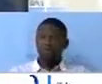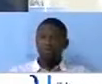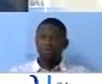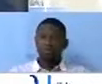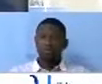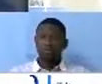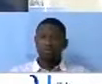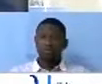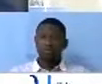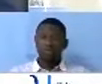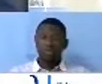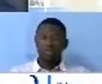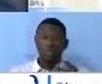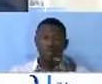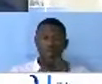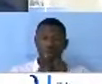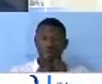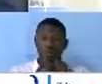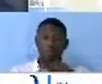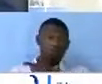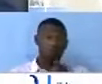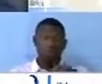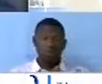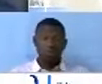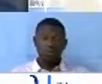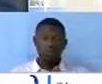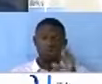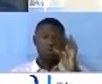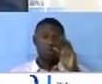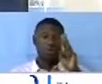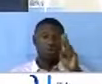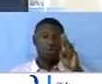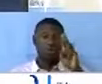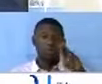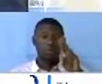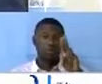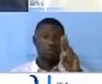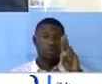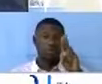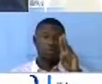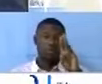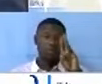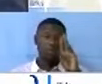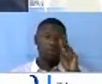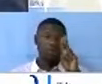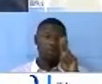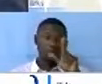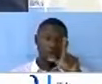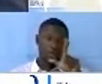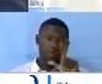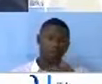That the authority of those people, Tumbul Tamba, Musa Jame, that authority came from State House.